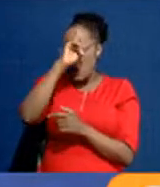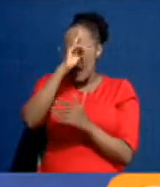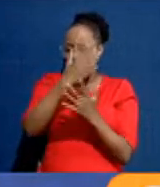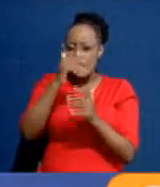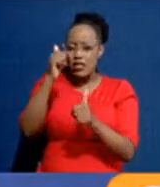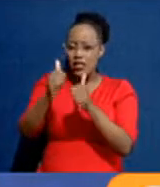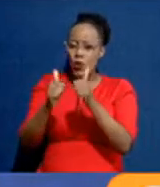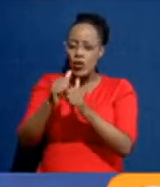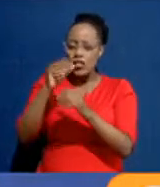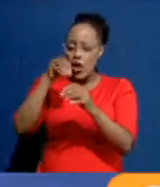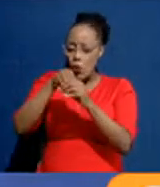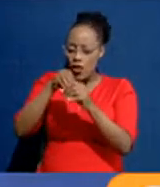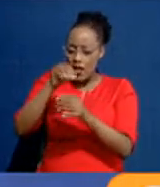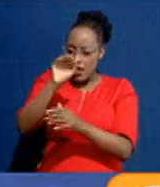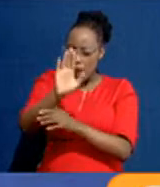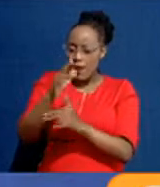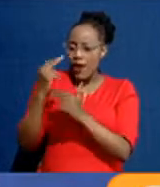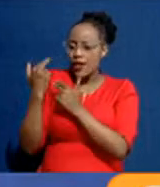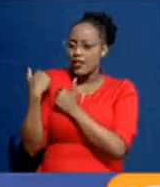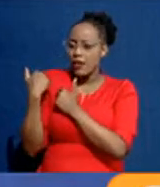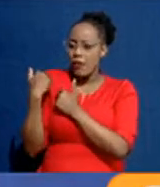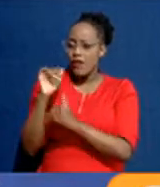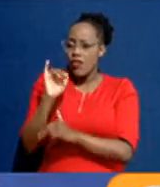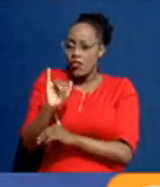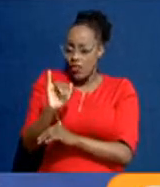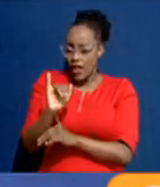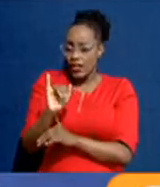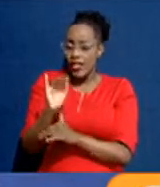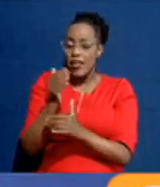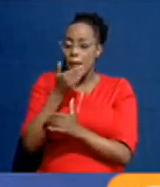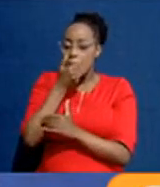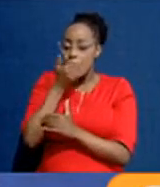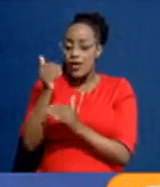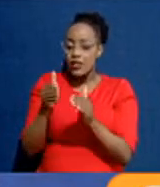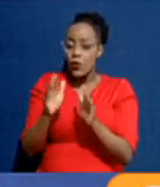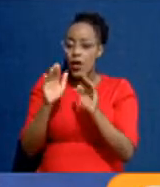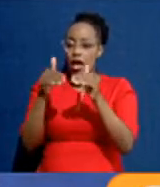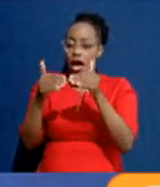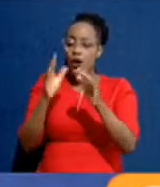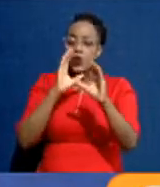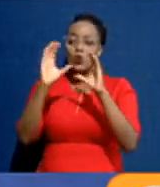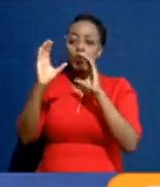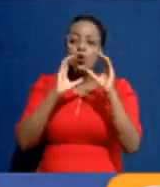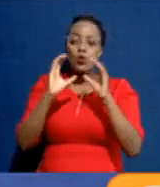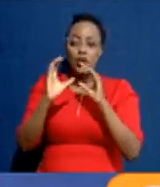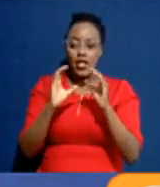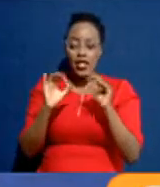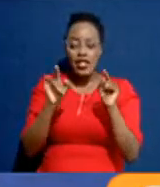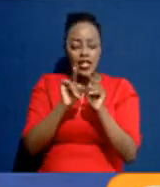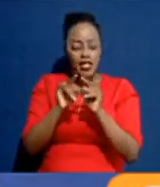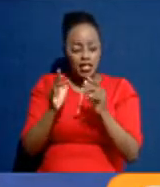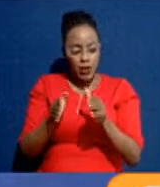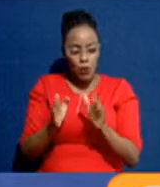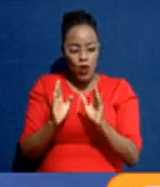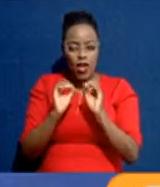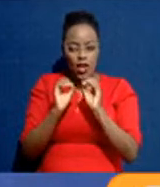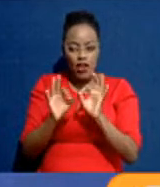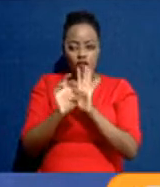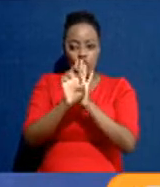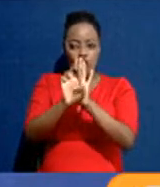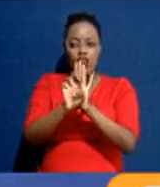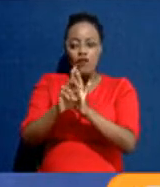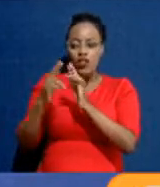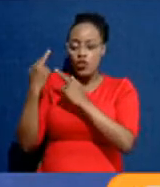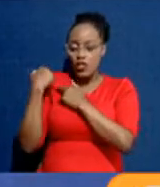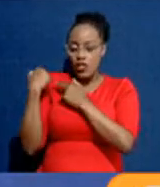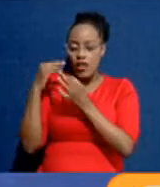not within their docket. That is a better way of communicating. In the sense that if, let's say, you are in charge of a